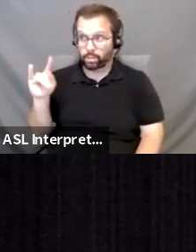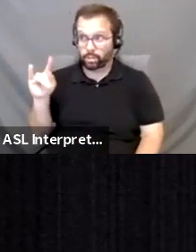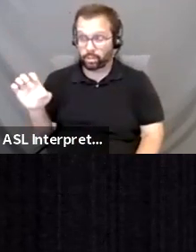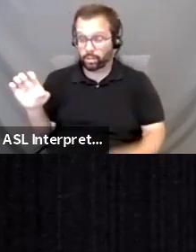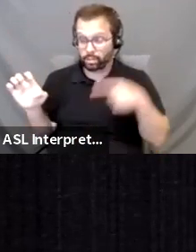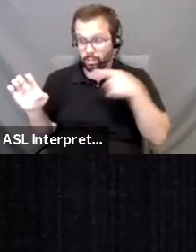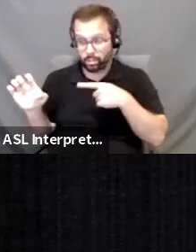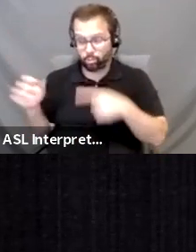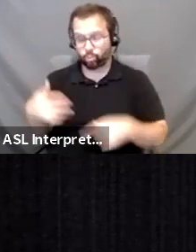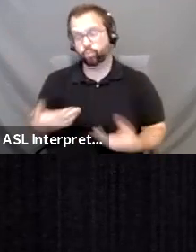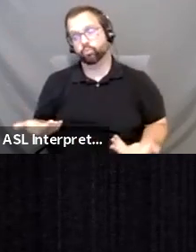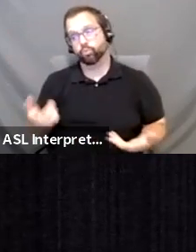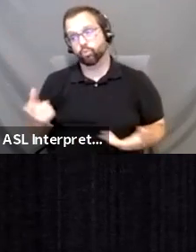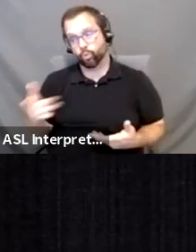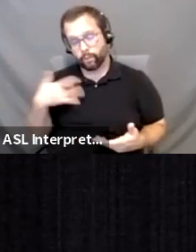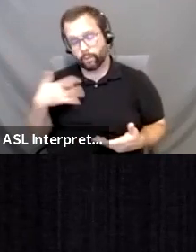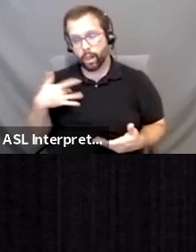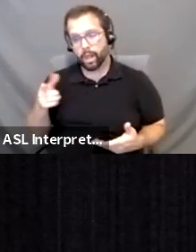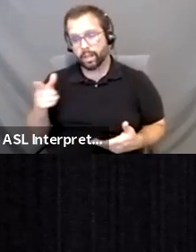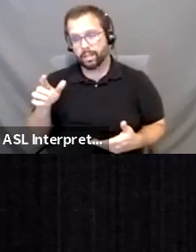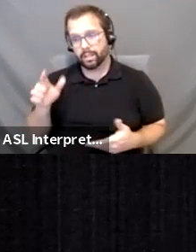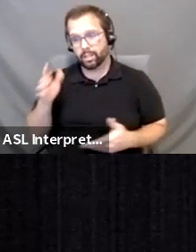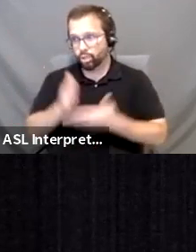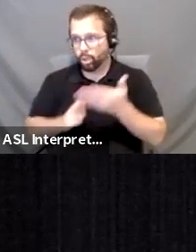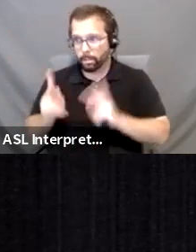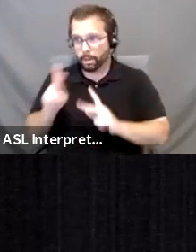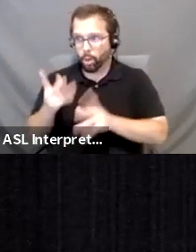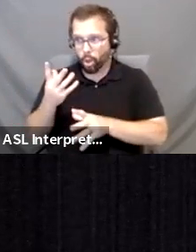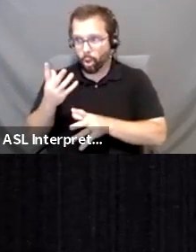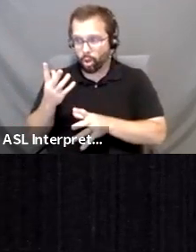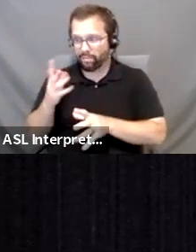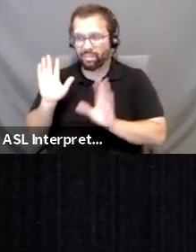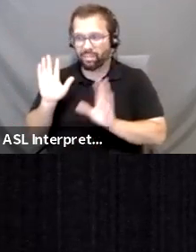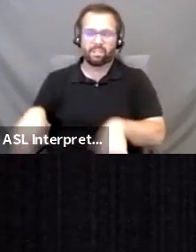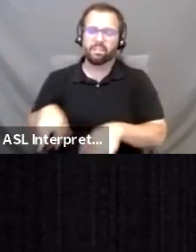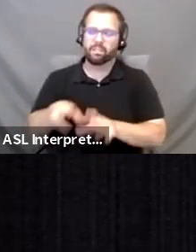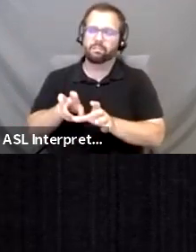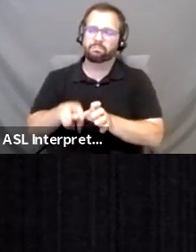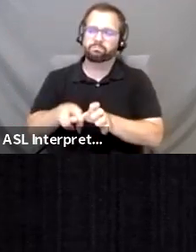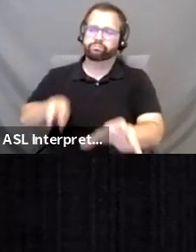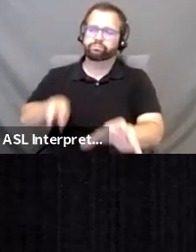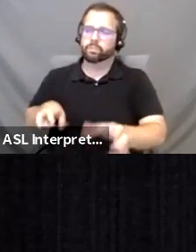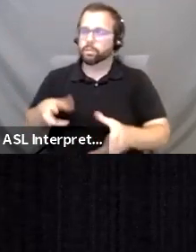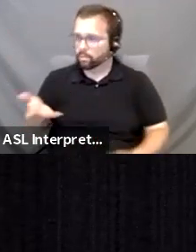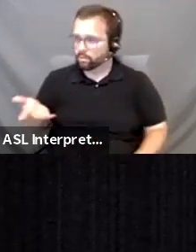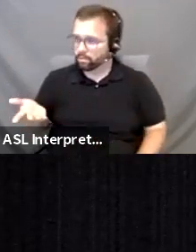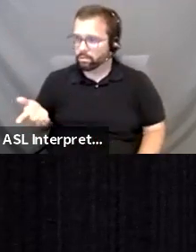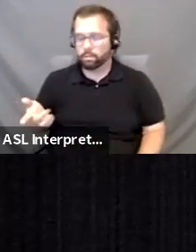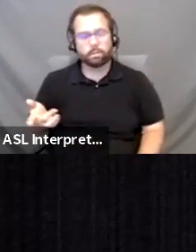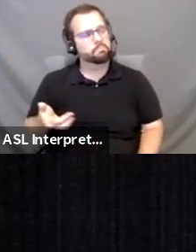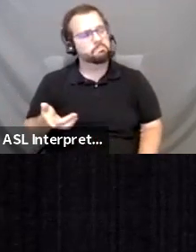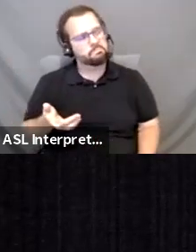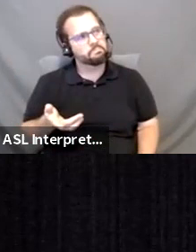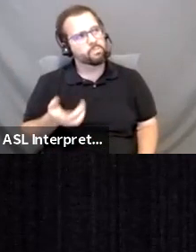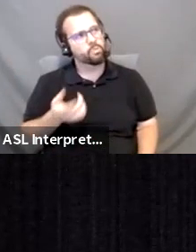within that process? I think one of the biggest strengths that we had is at least 3 of